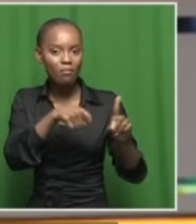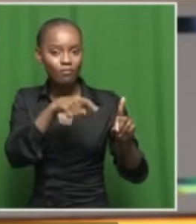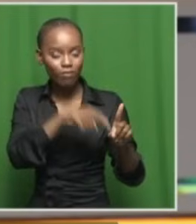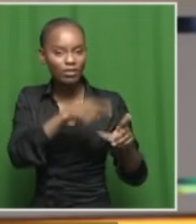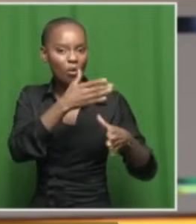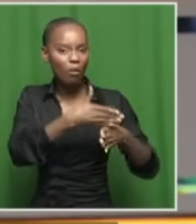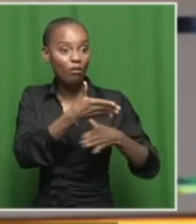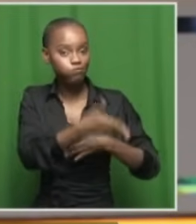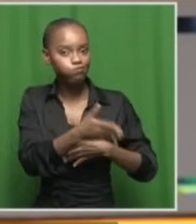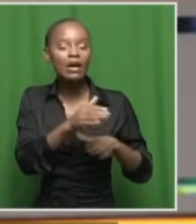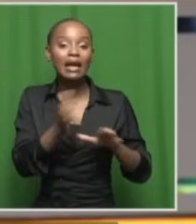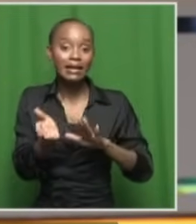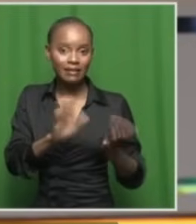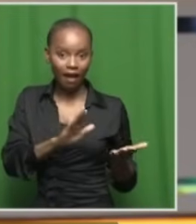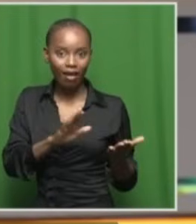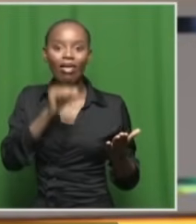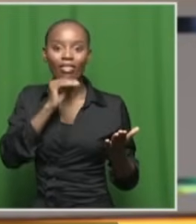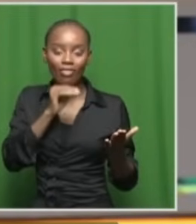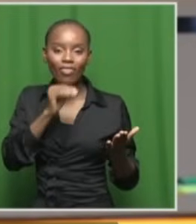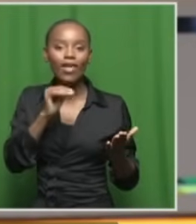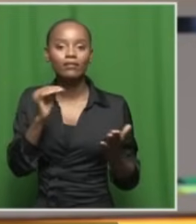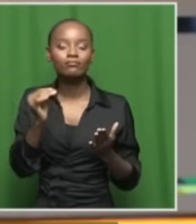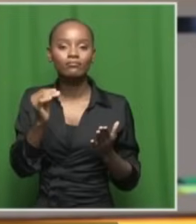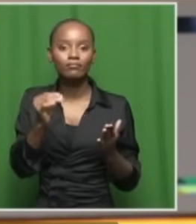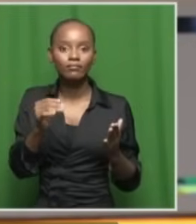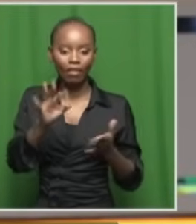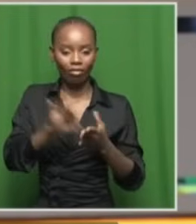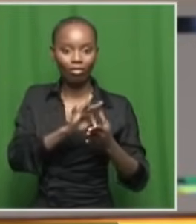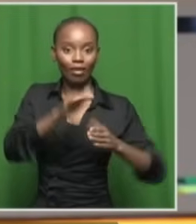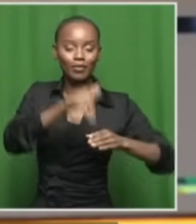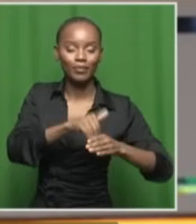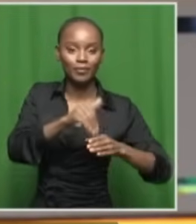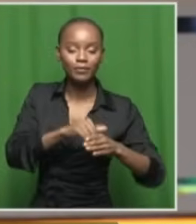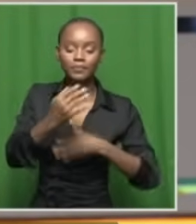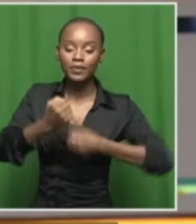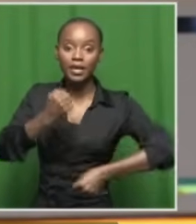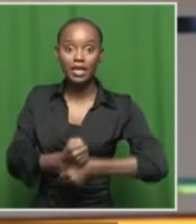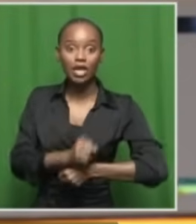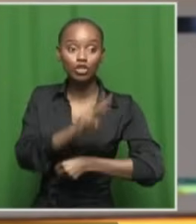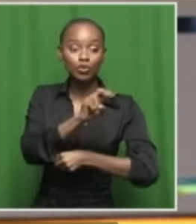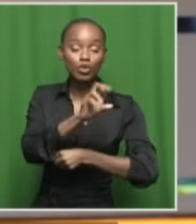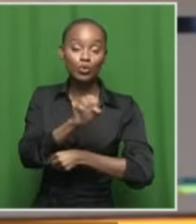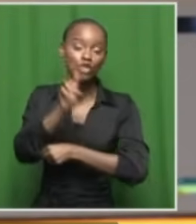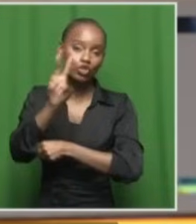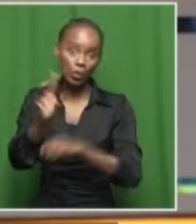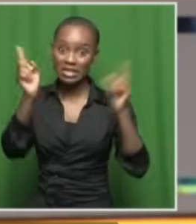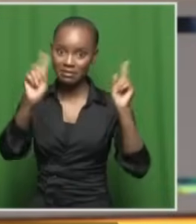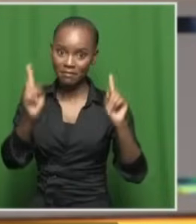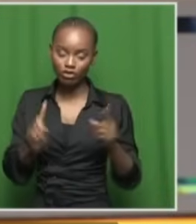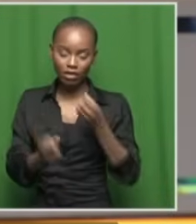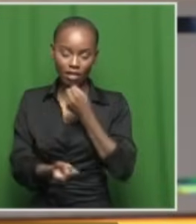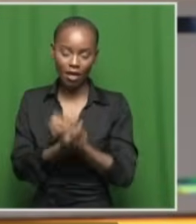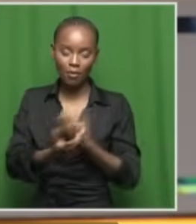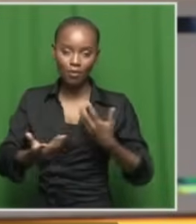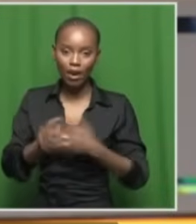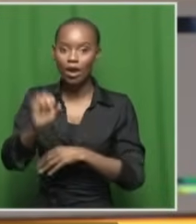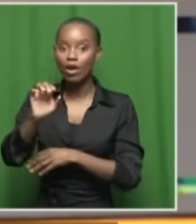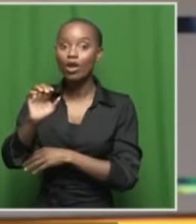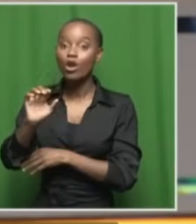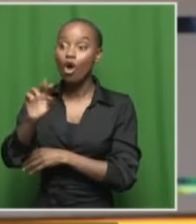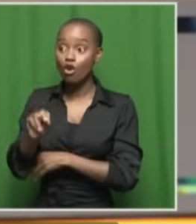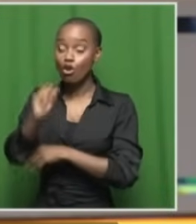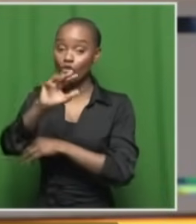In 2022 there was a special case where the municipal in Northwest, Ritsobotla, was